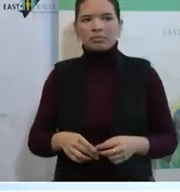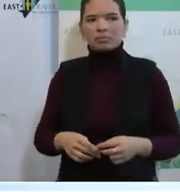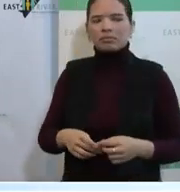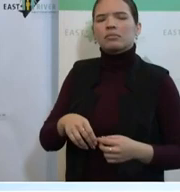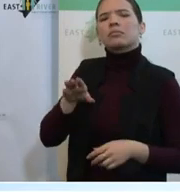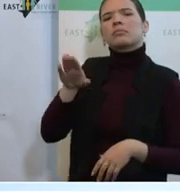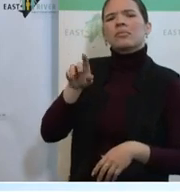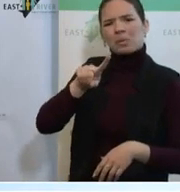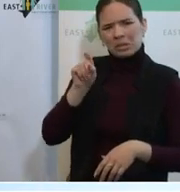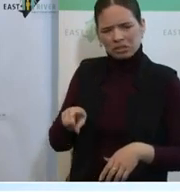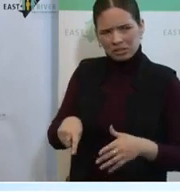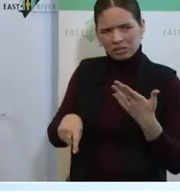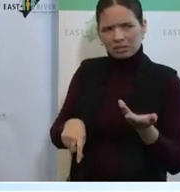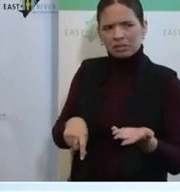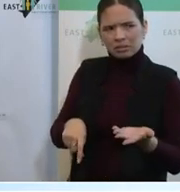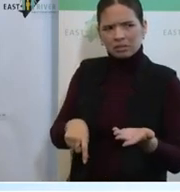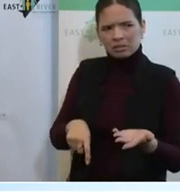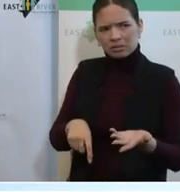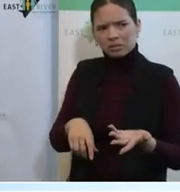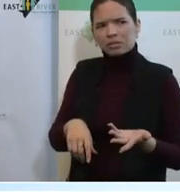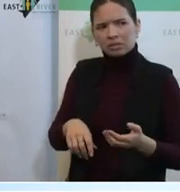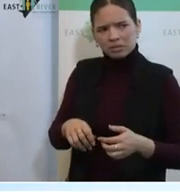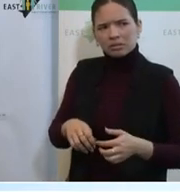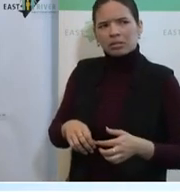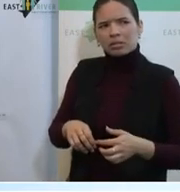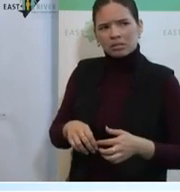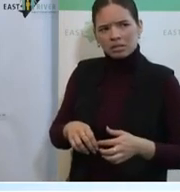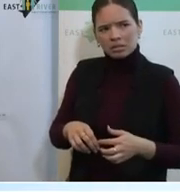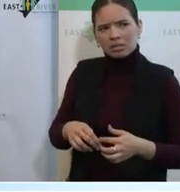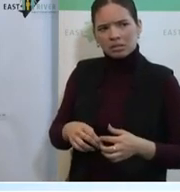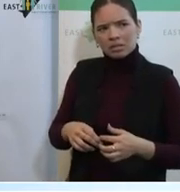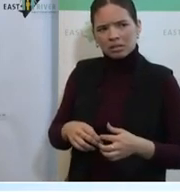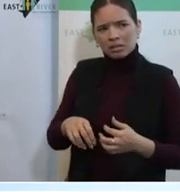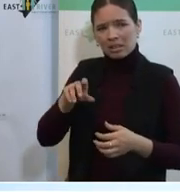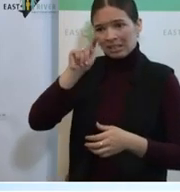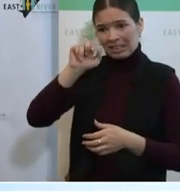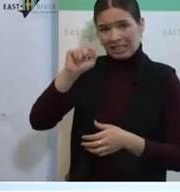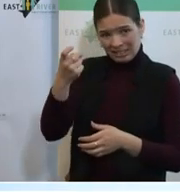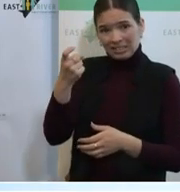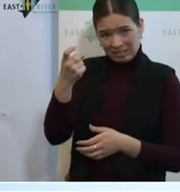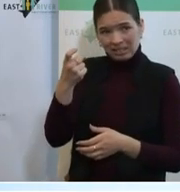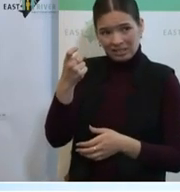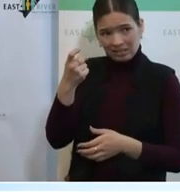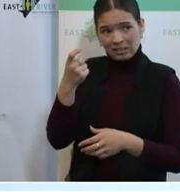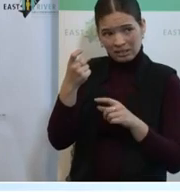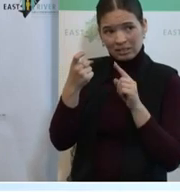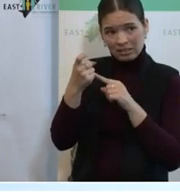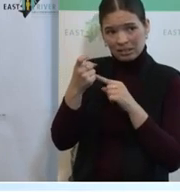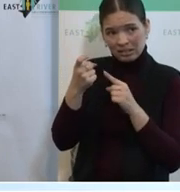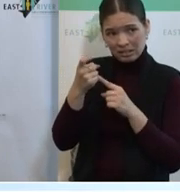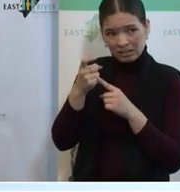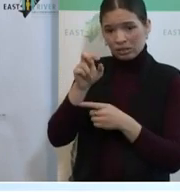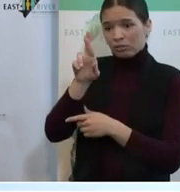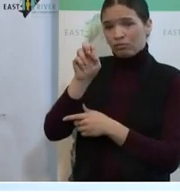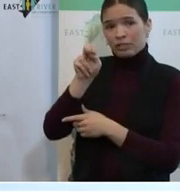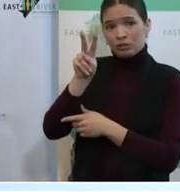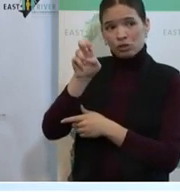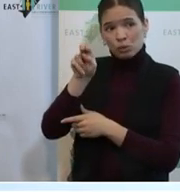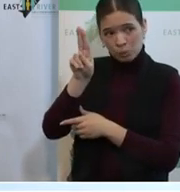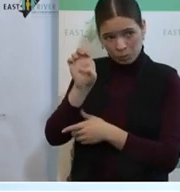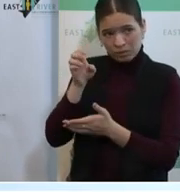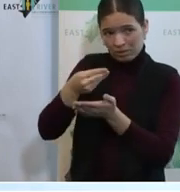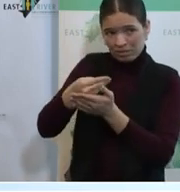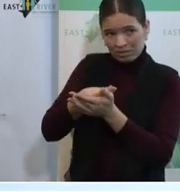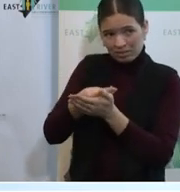is kind of the flip side of taxes and tax refunds is the revenue the city and the government anticipates and counts